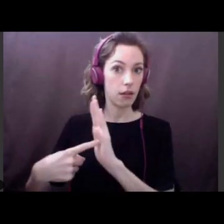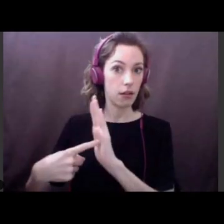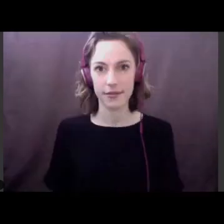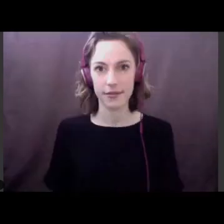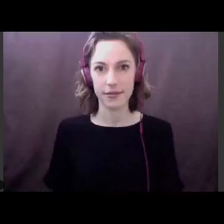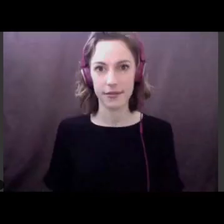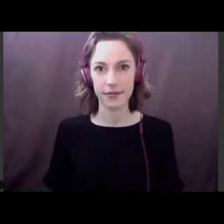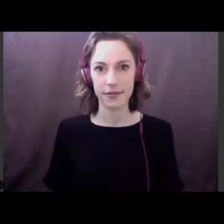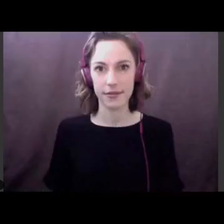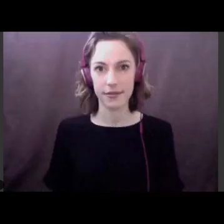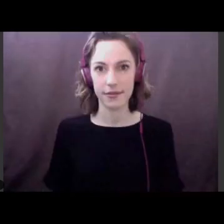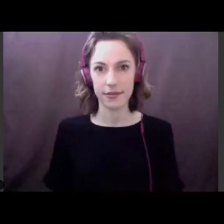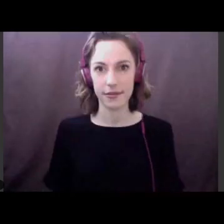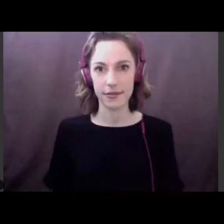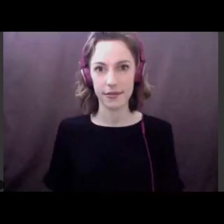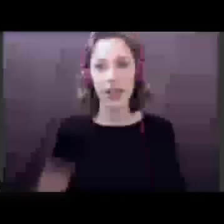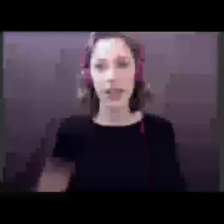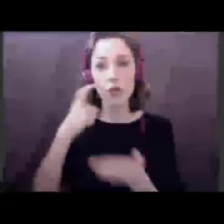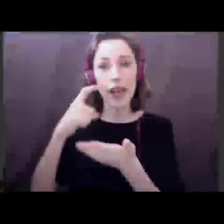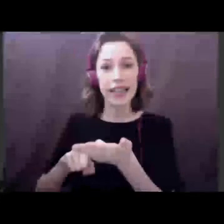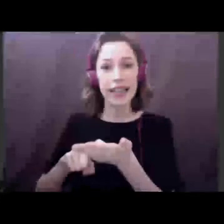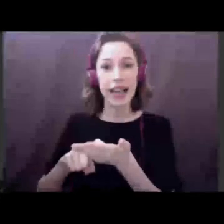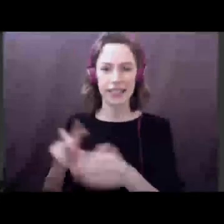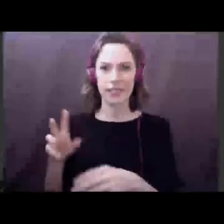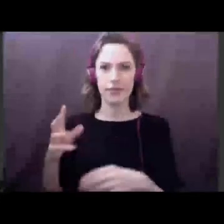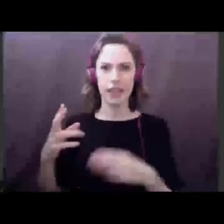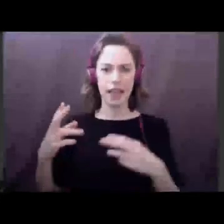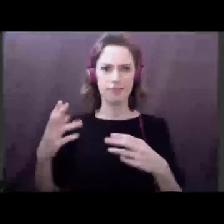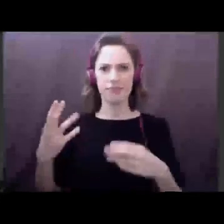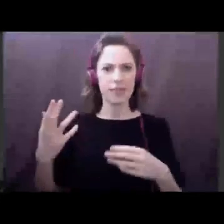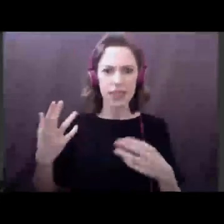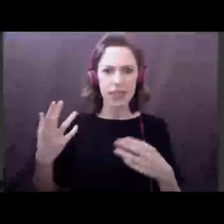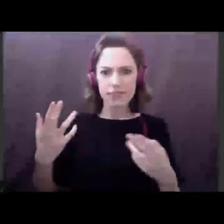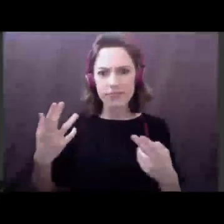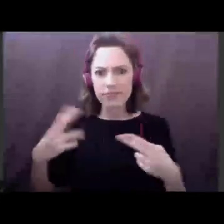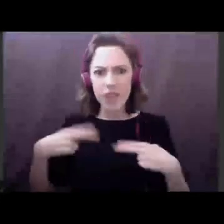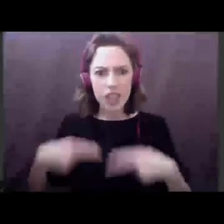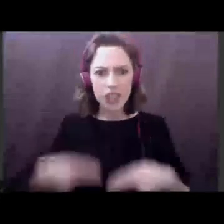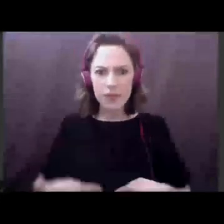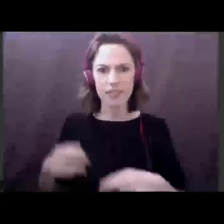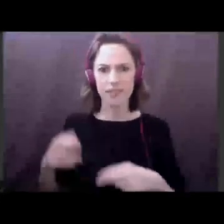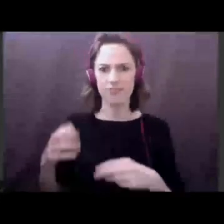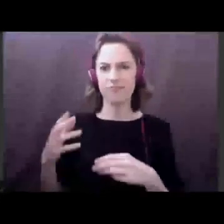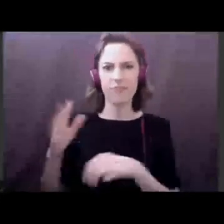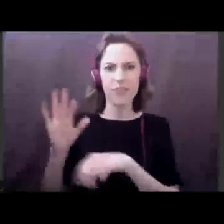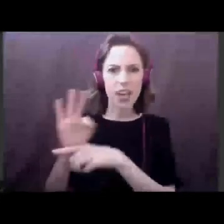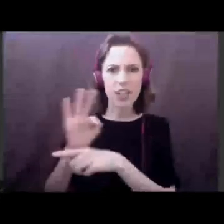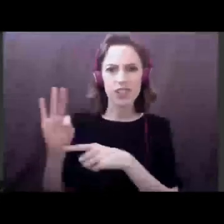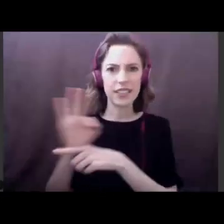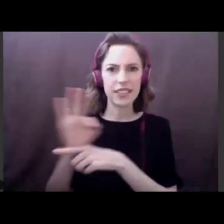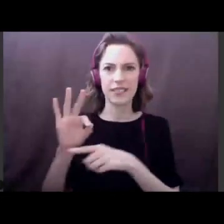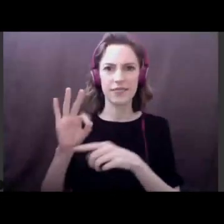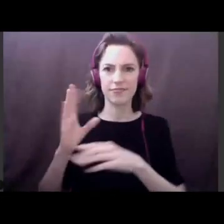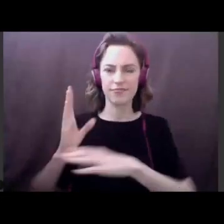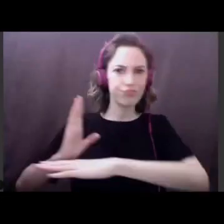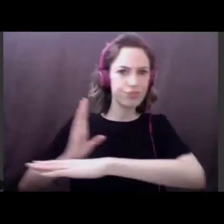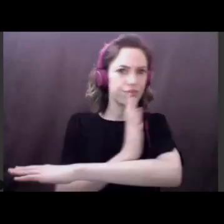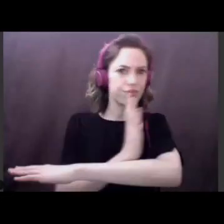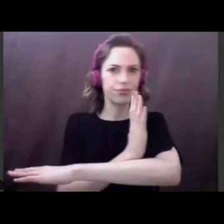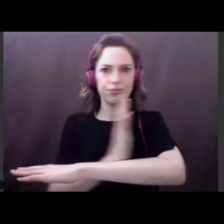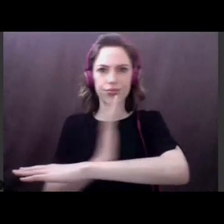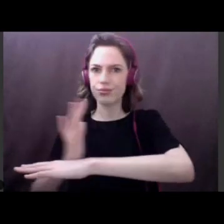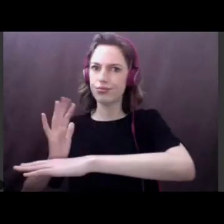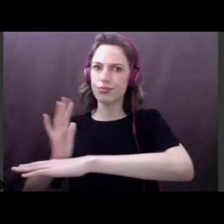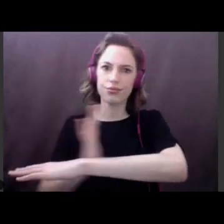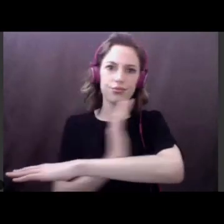an environment that has various barriers to participation. And what disability is something that emerges